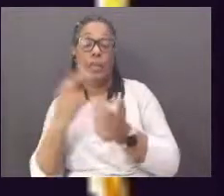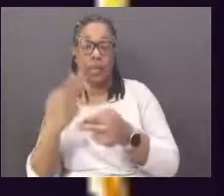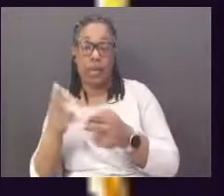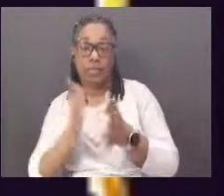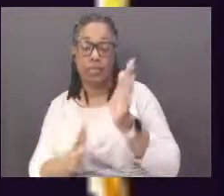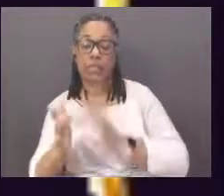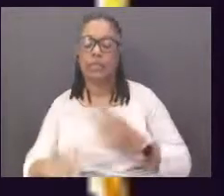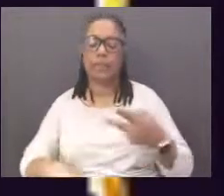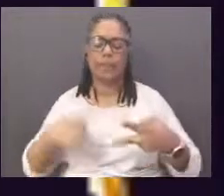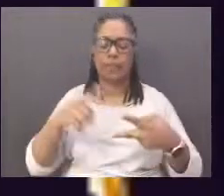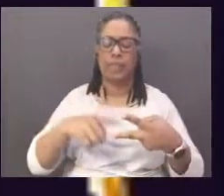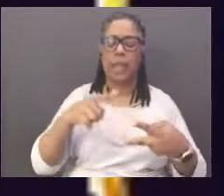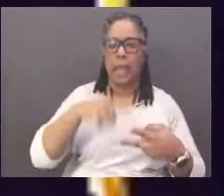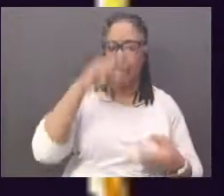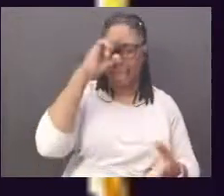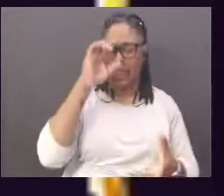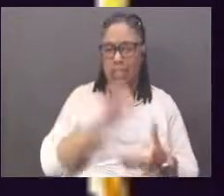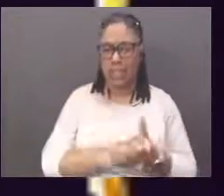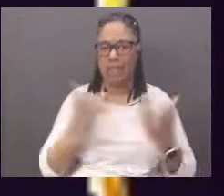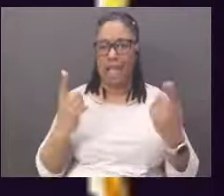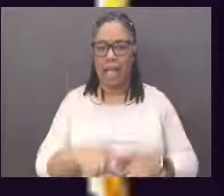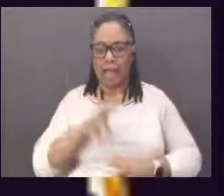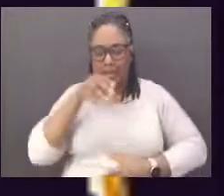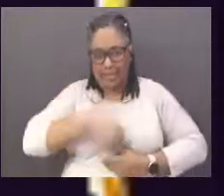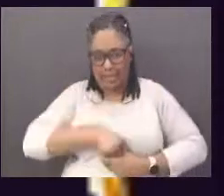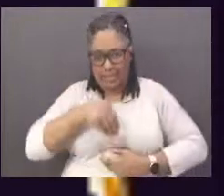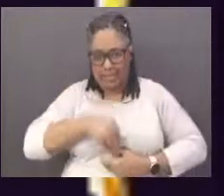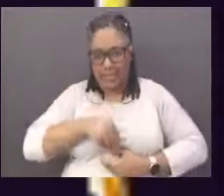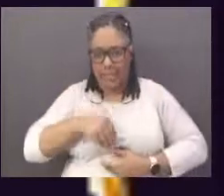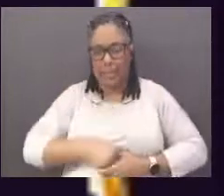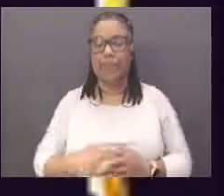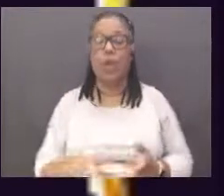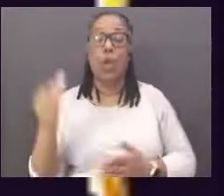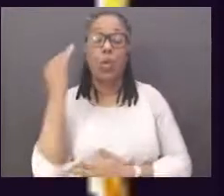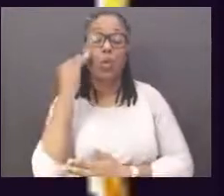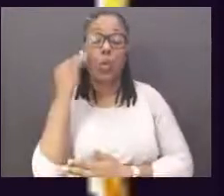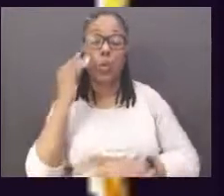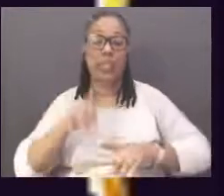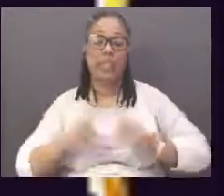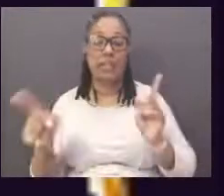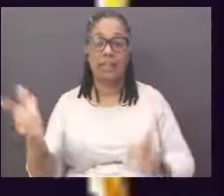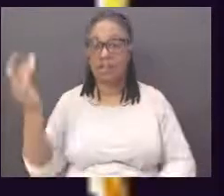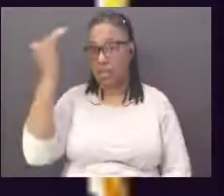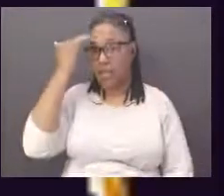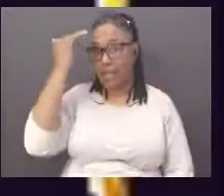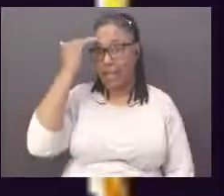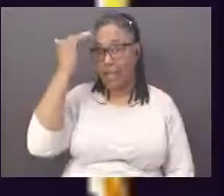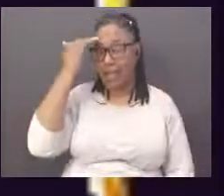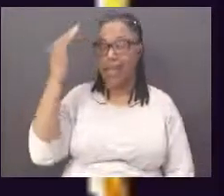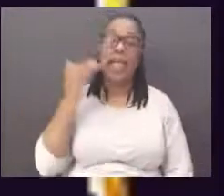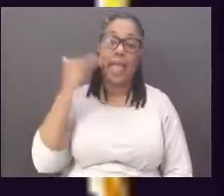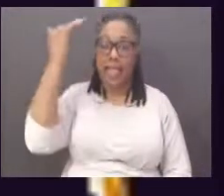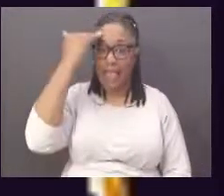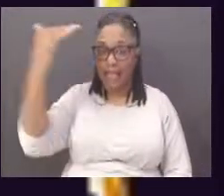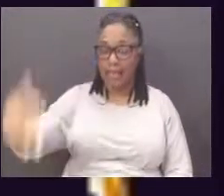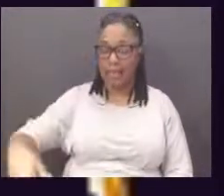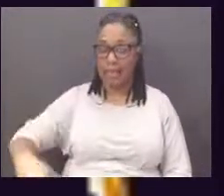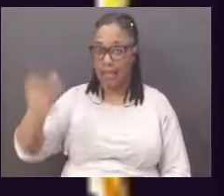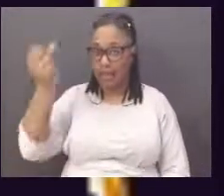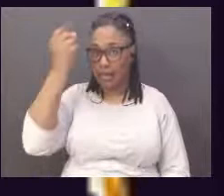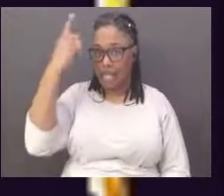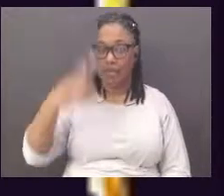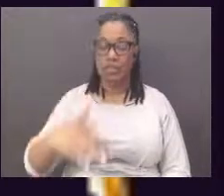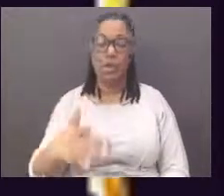inside when we understand the difference between head knowledge and heart knowledge. Living in Jesus